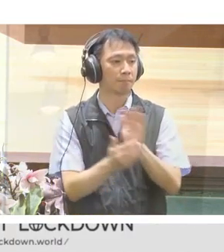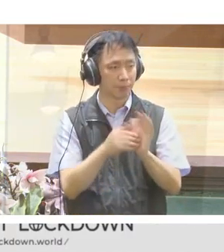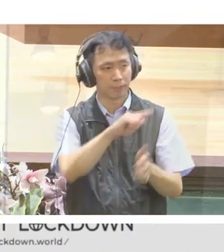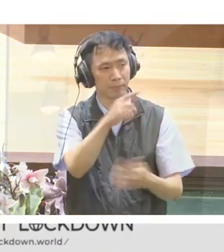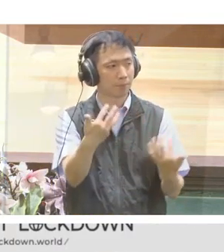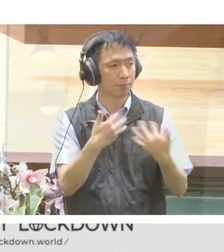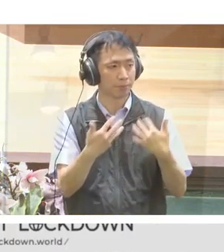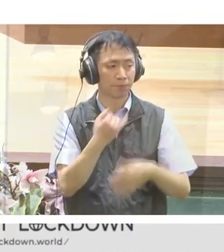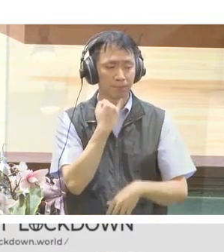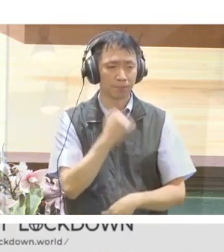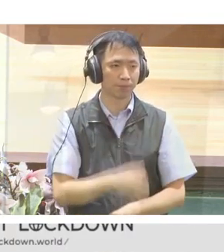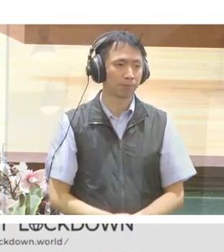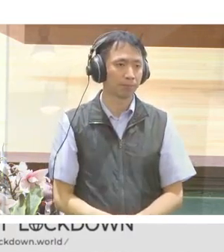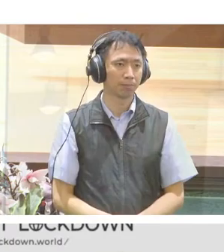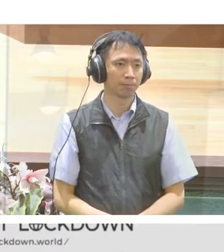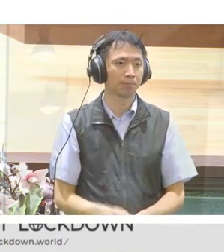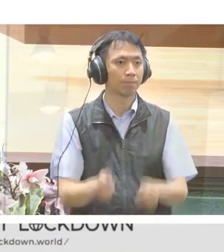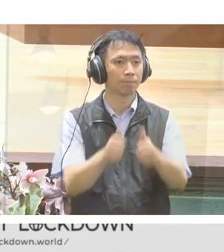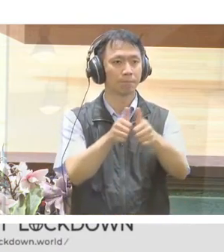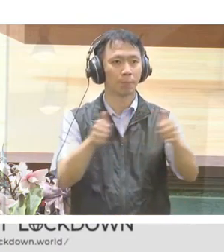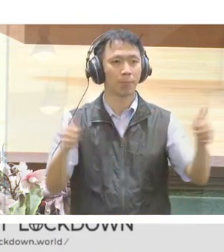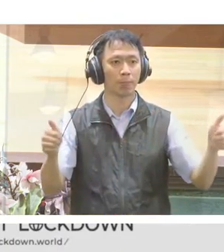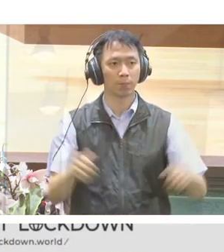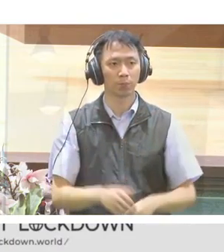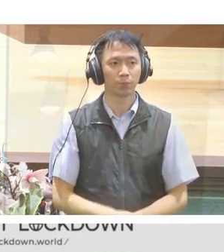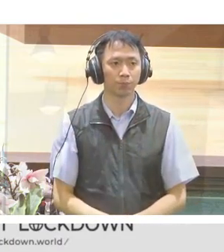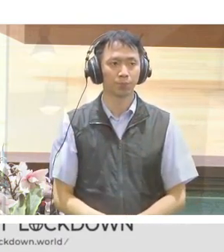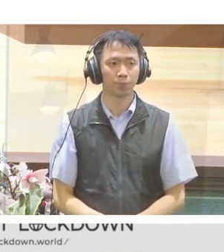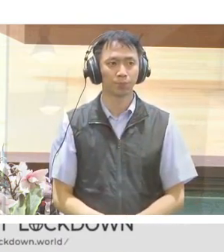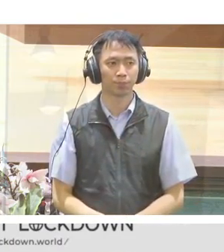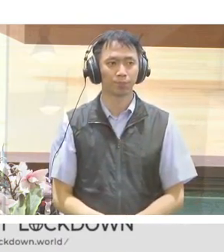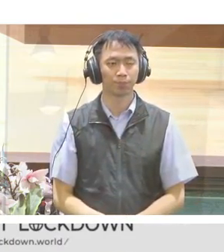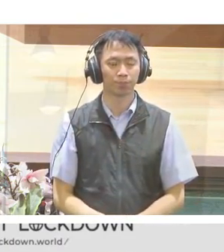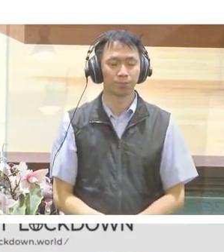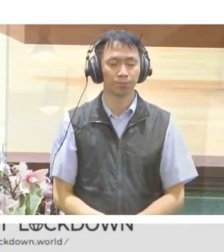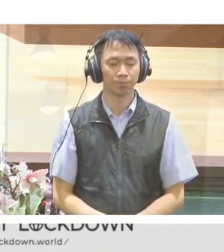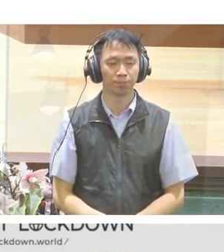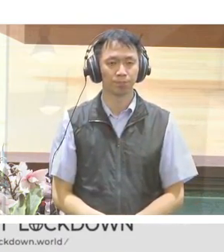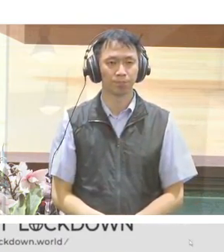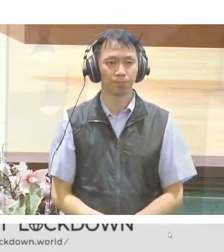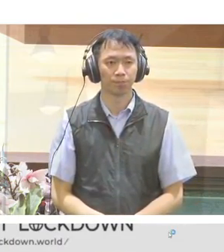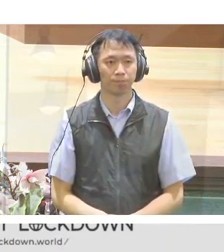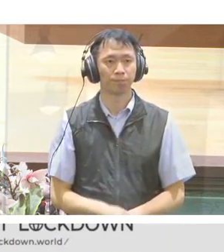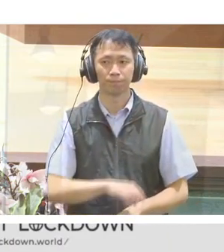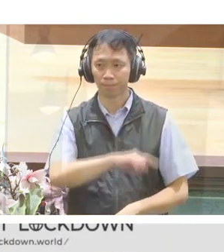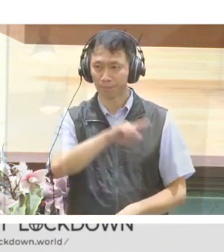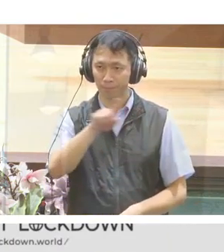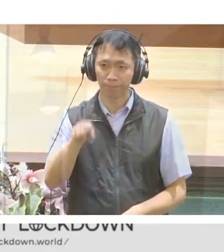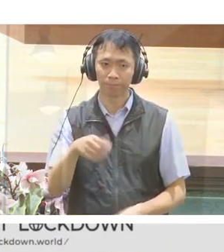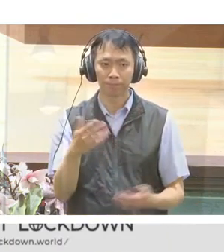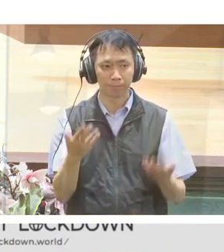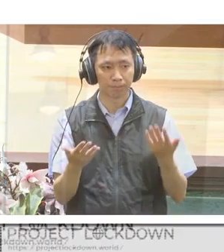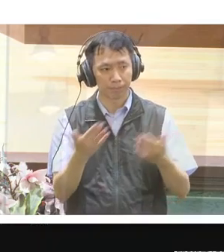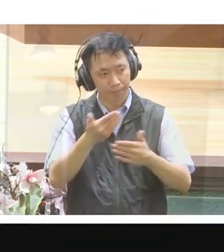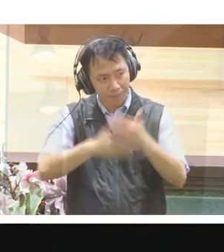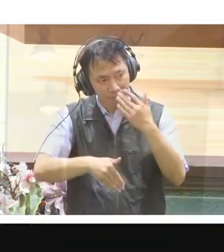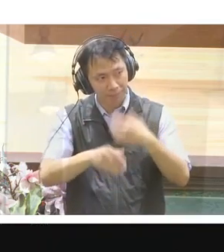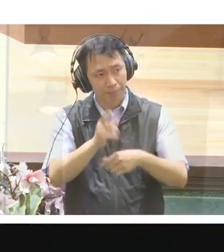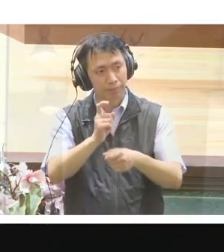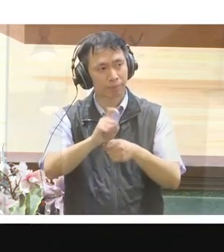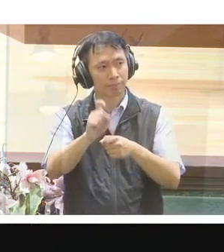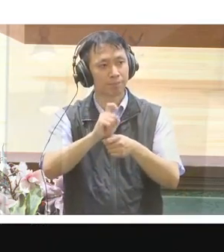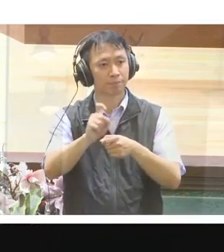Thank you very much, everyone. So we do have 10 minutes left, and we have quite a